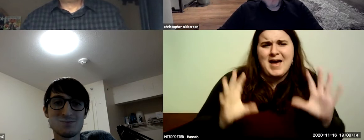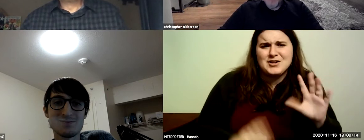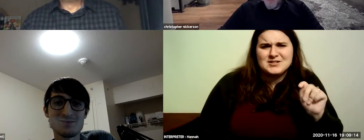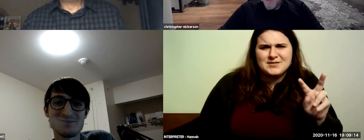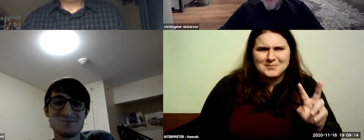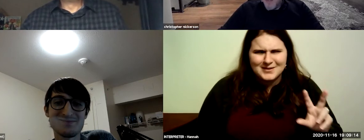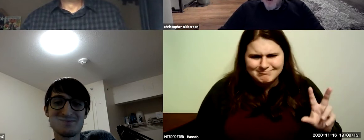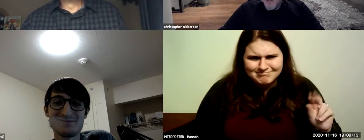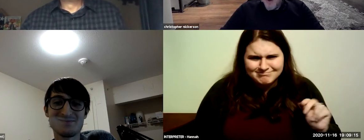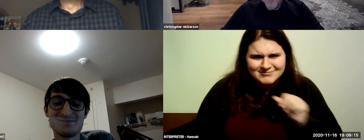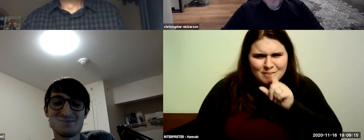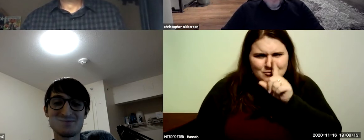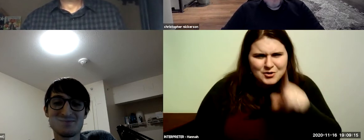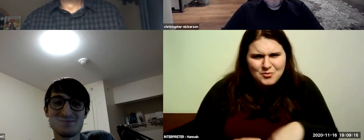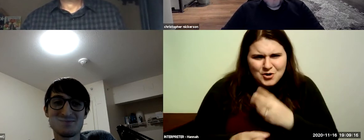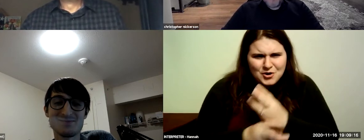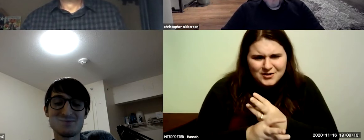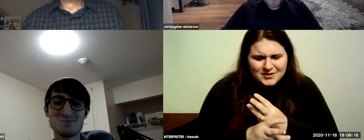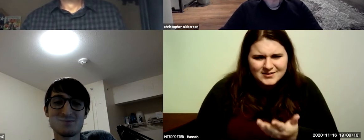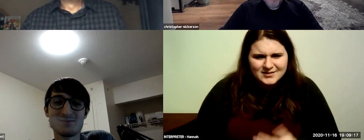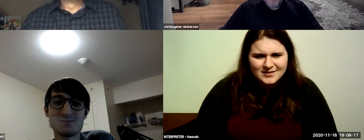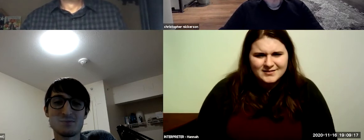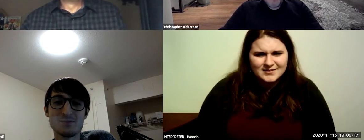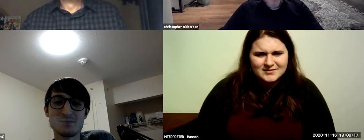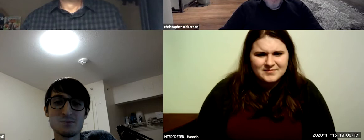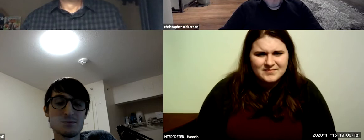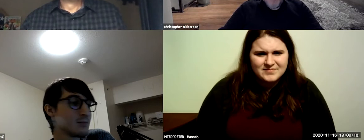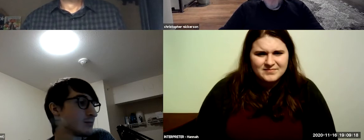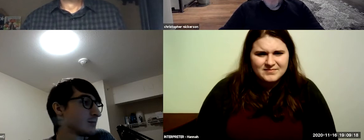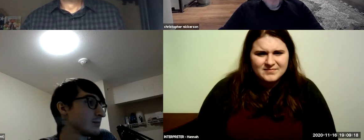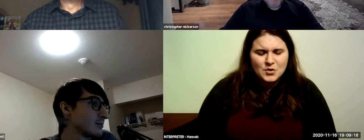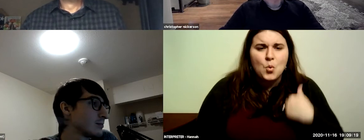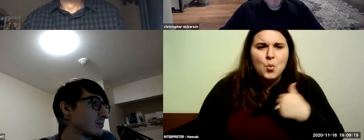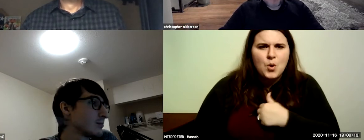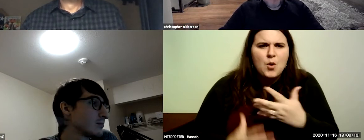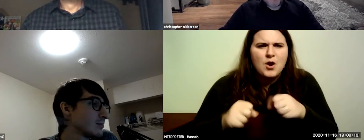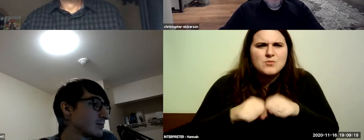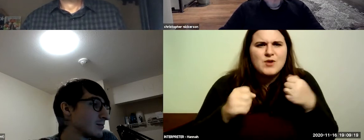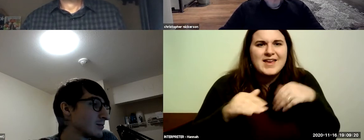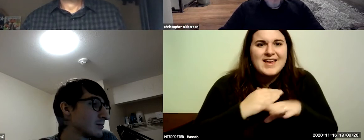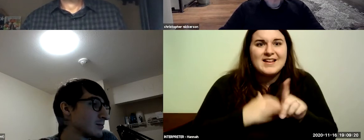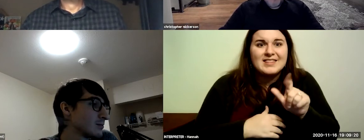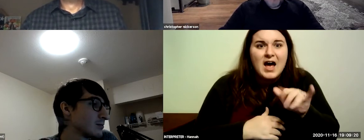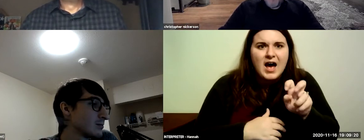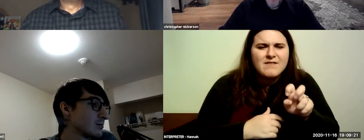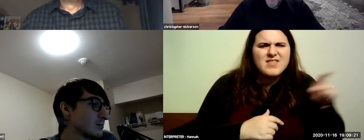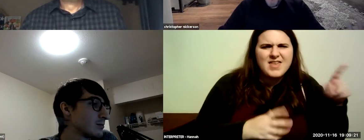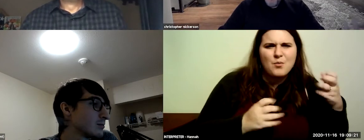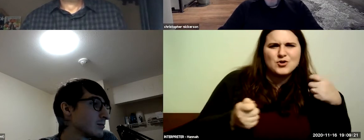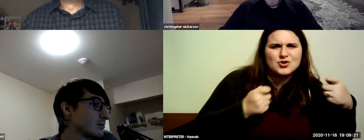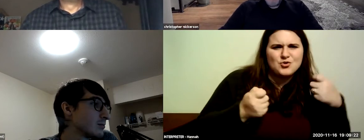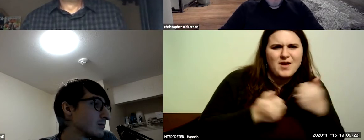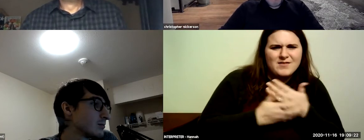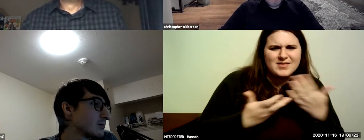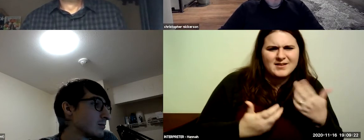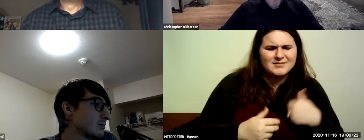us. And so, you know, when we wanted to break into those things live and they wanted to like make it controlled. And of course we're like, no, I'm